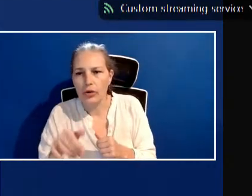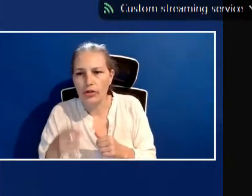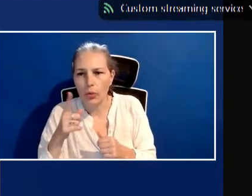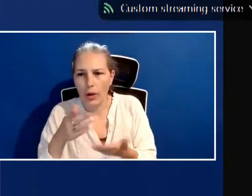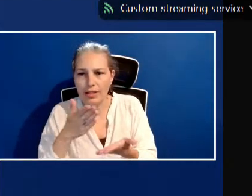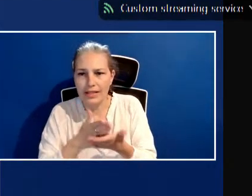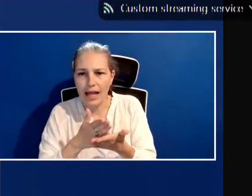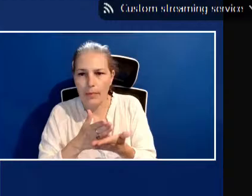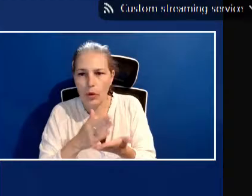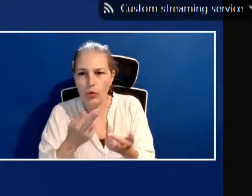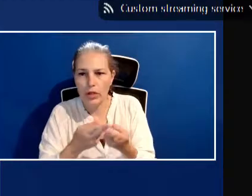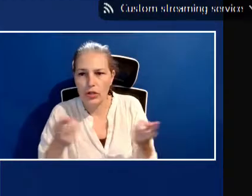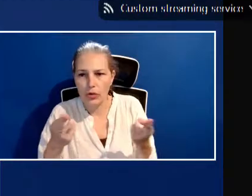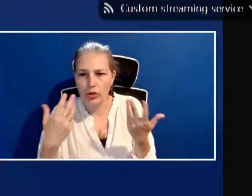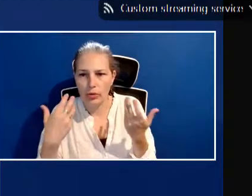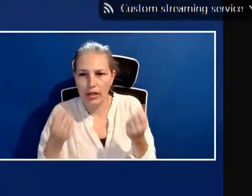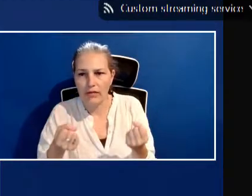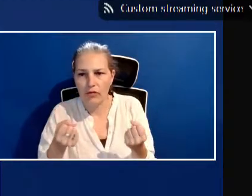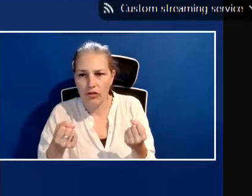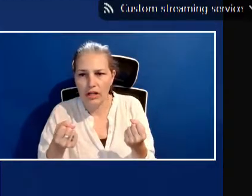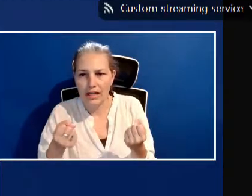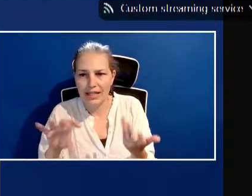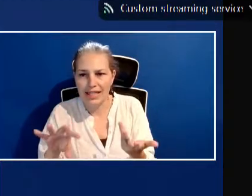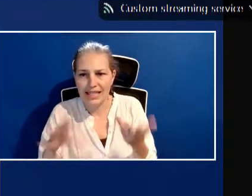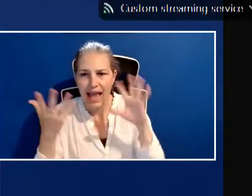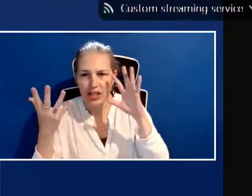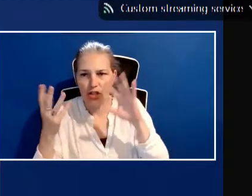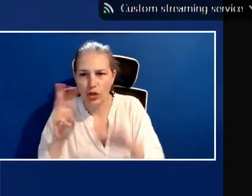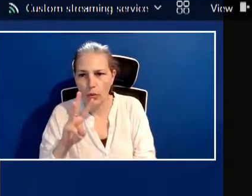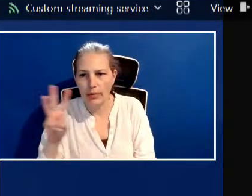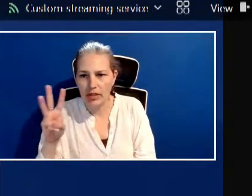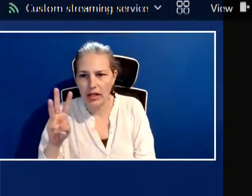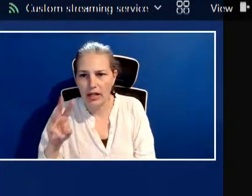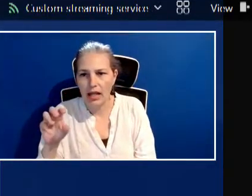recovery disaster website, which is